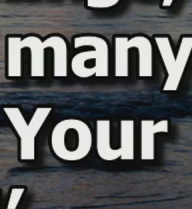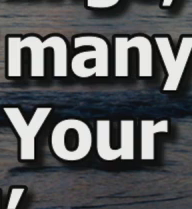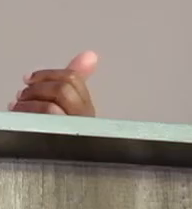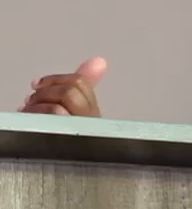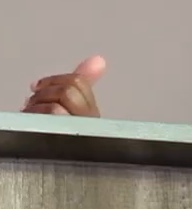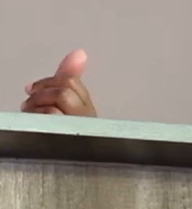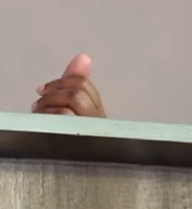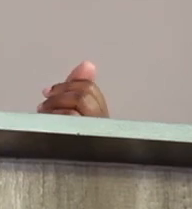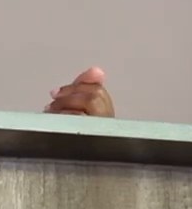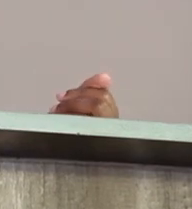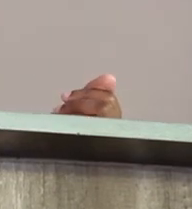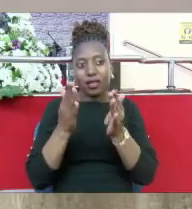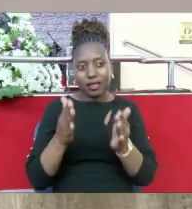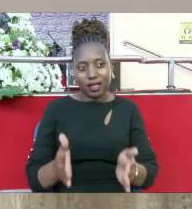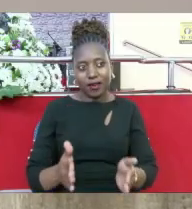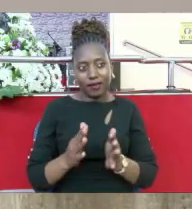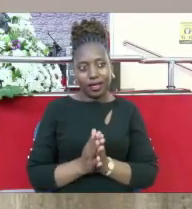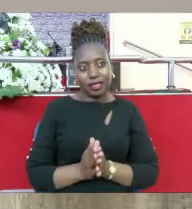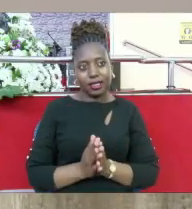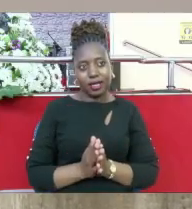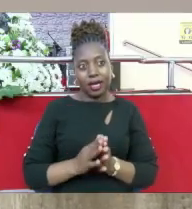So we shall be rewarded for our